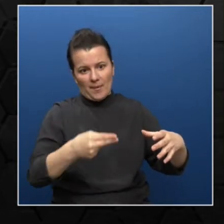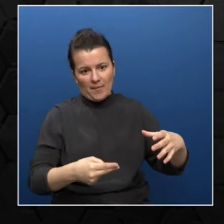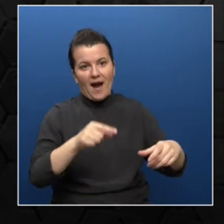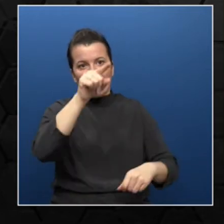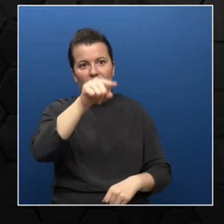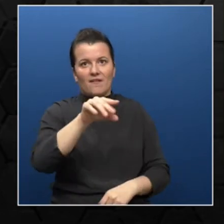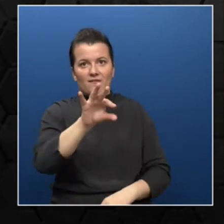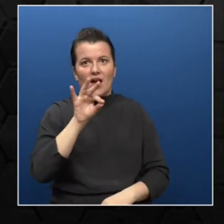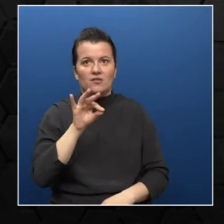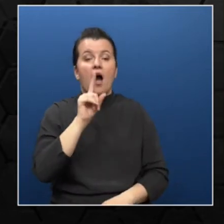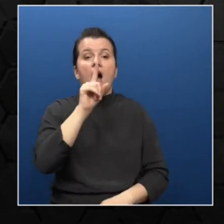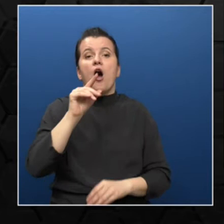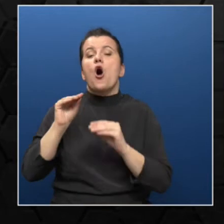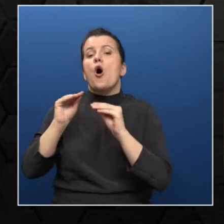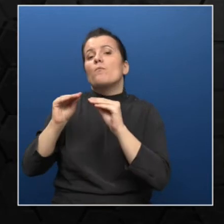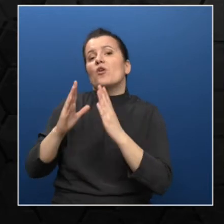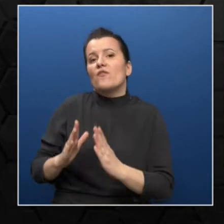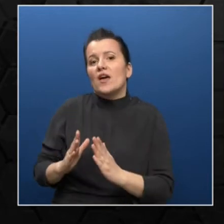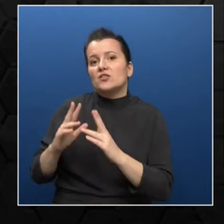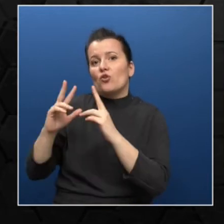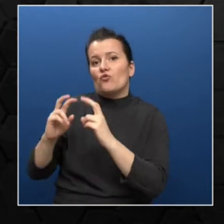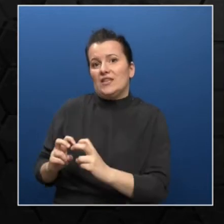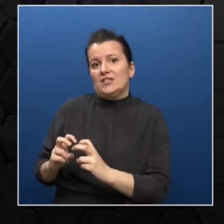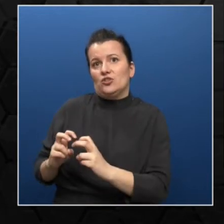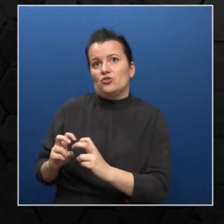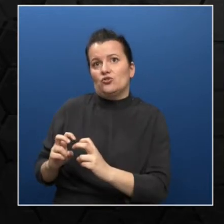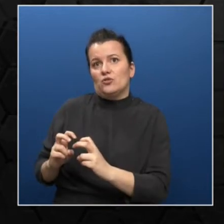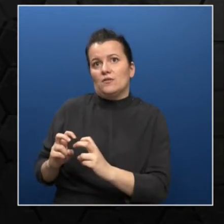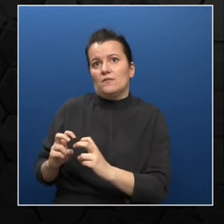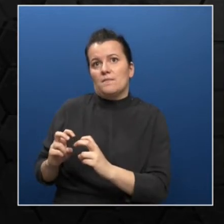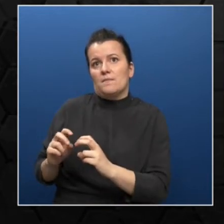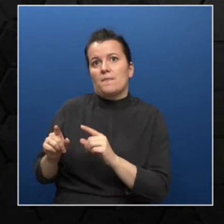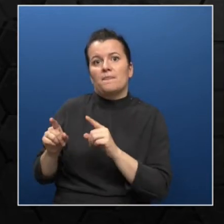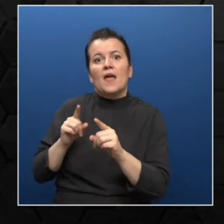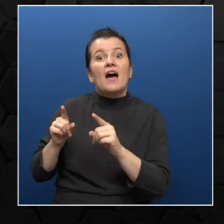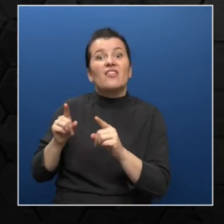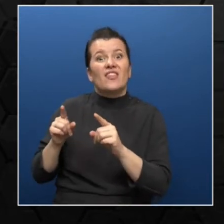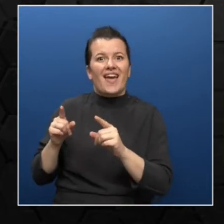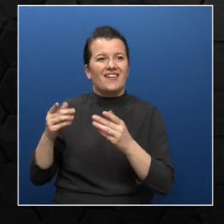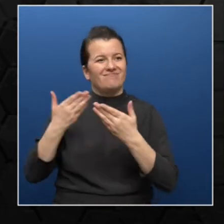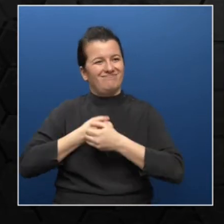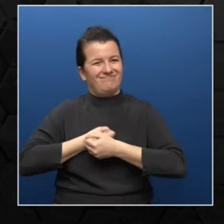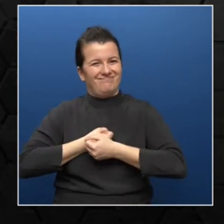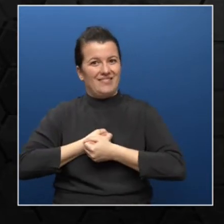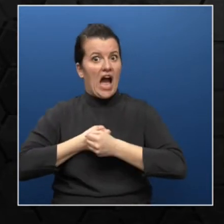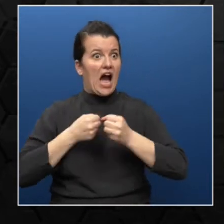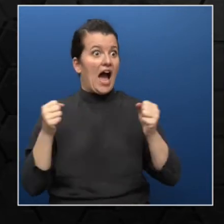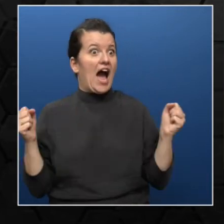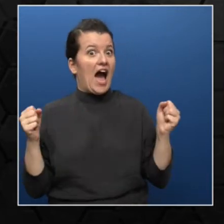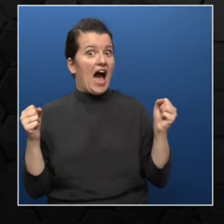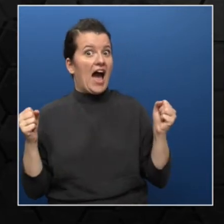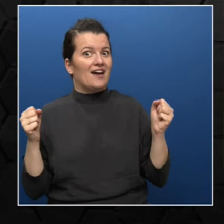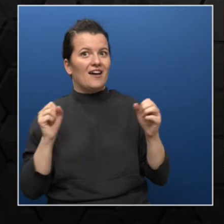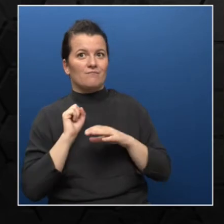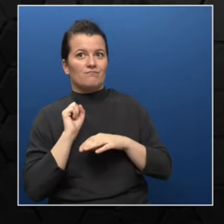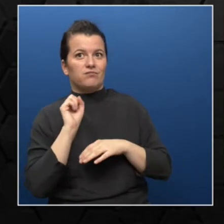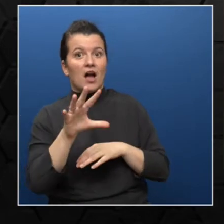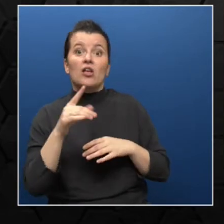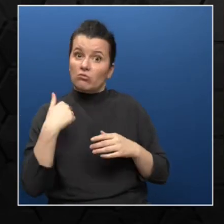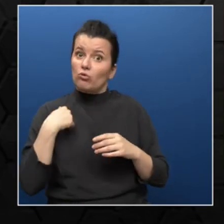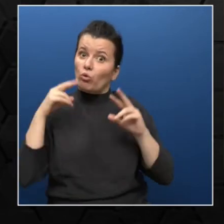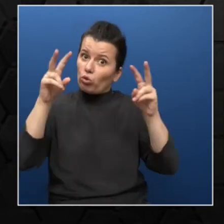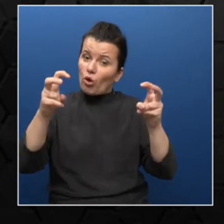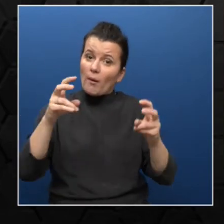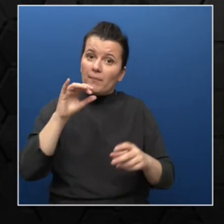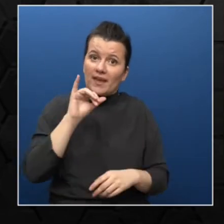Professors and researchers generally love talking about their work. They're really, really enthusiastic about it for the most part. So when